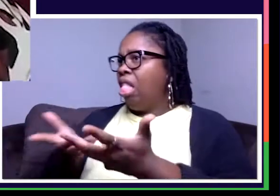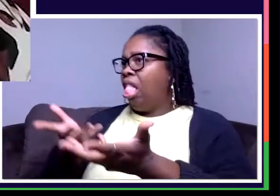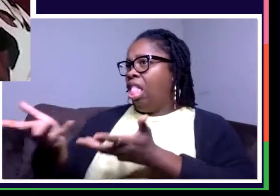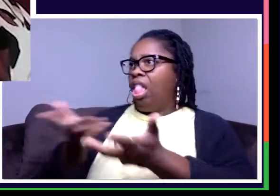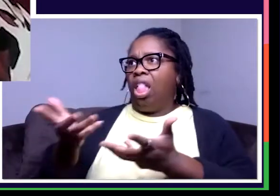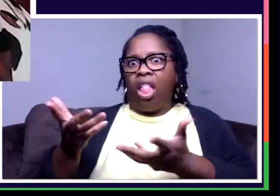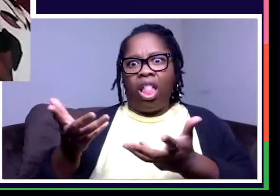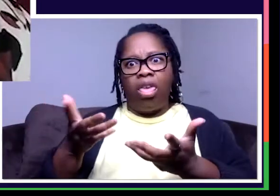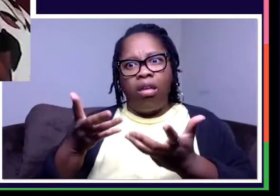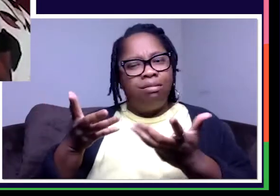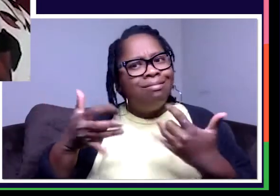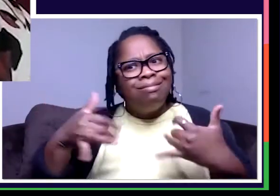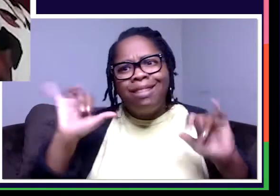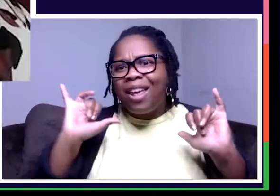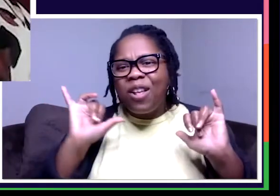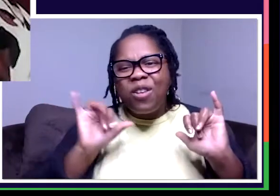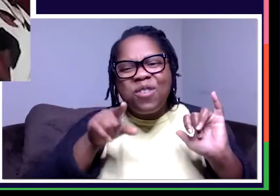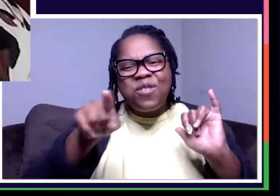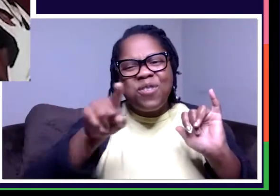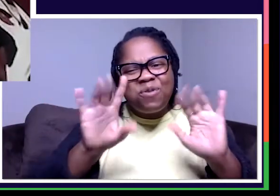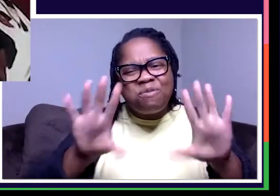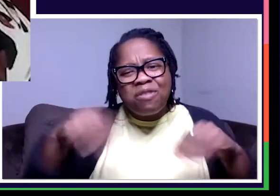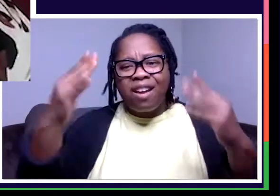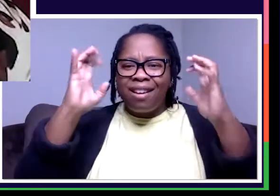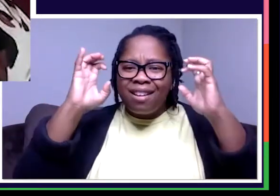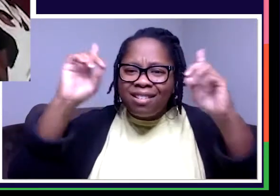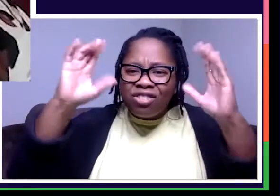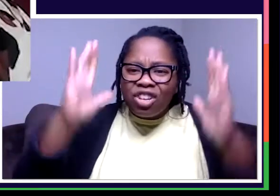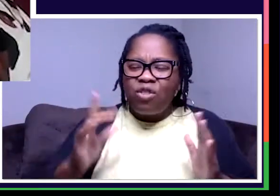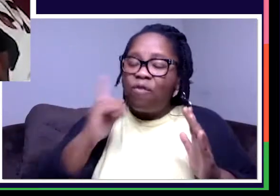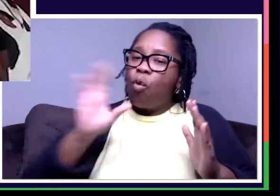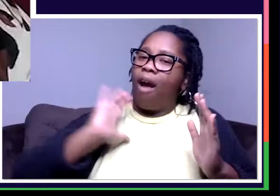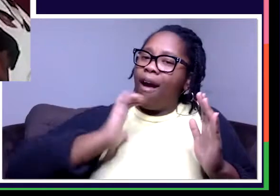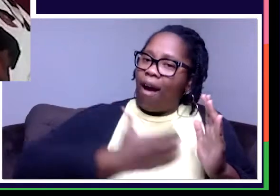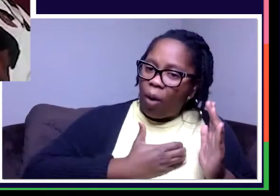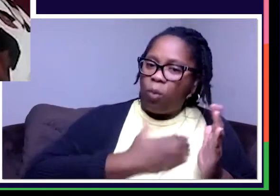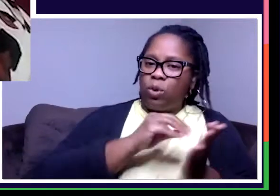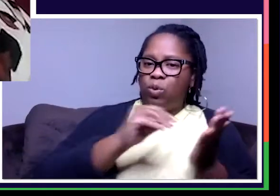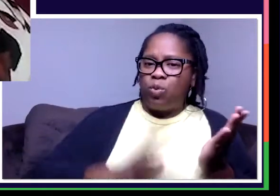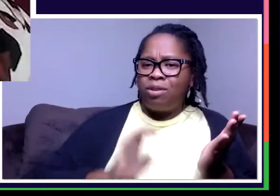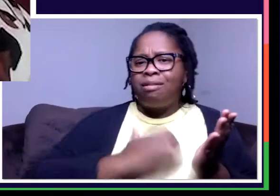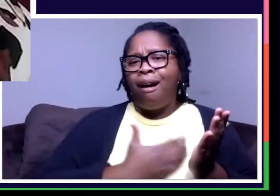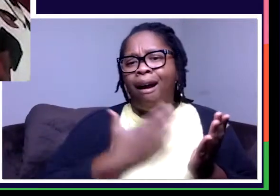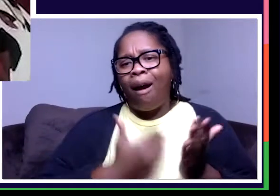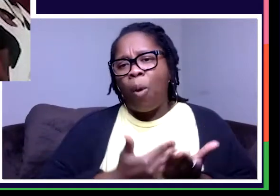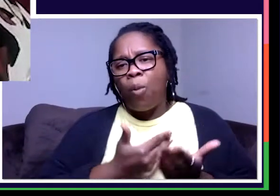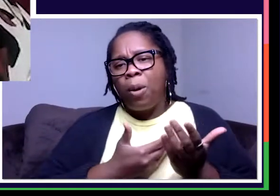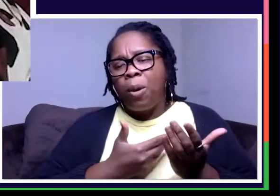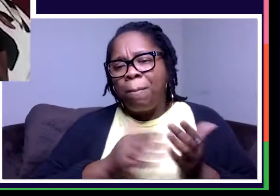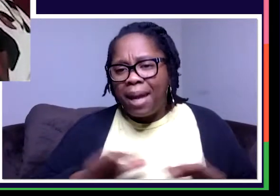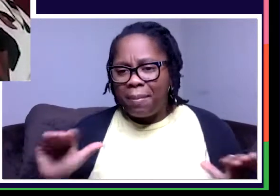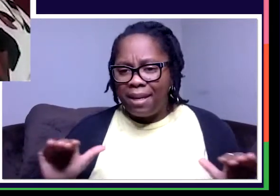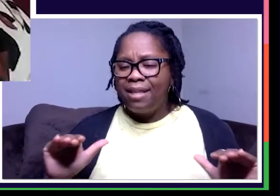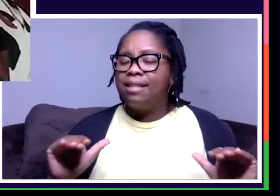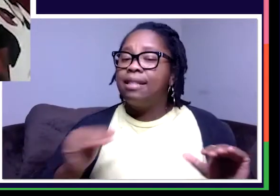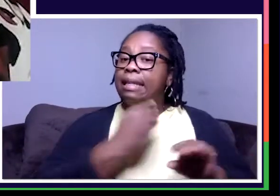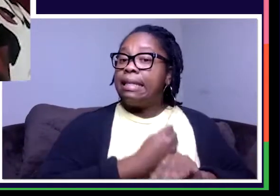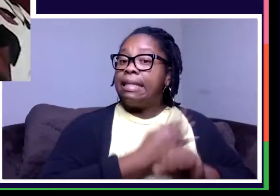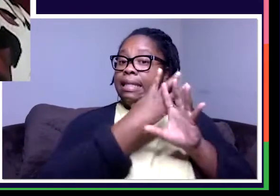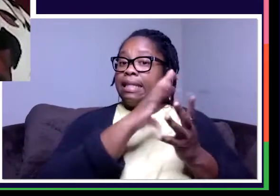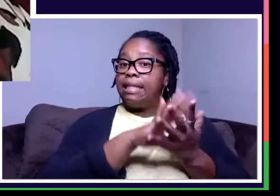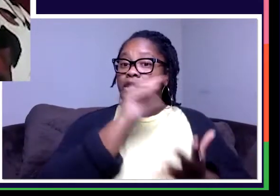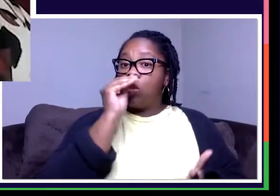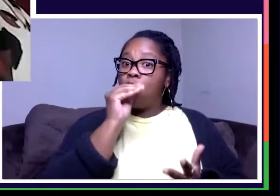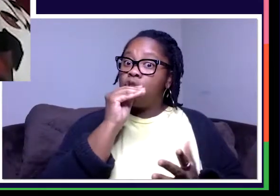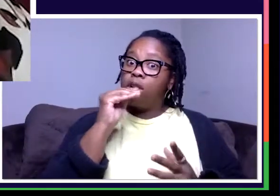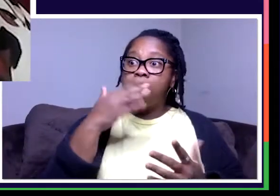a global pandemic, you are delivering for our students, our babies.